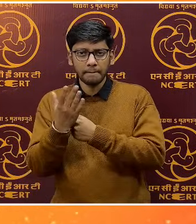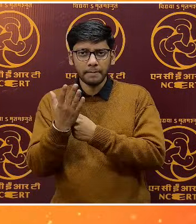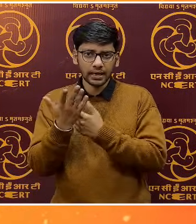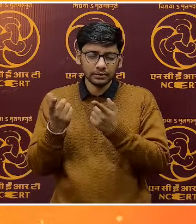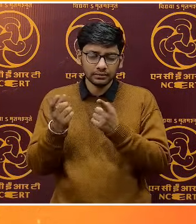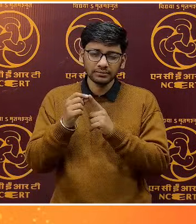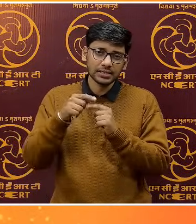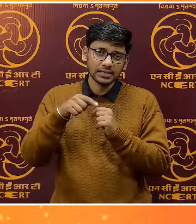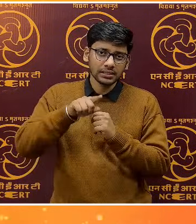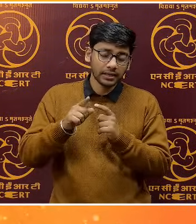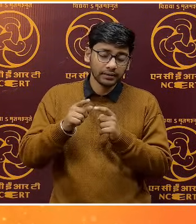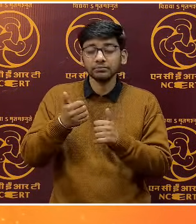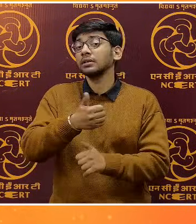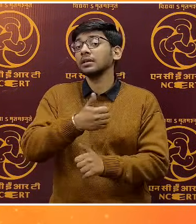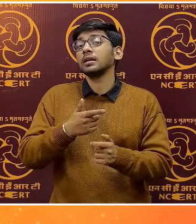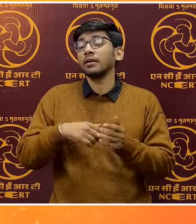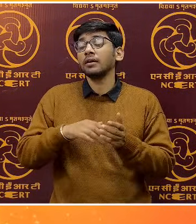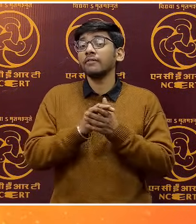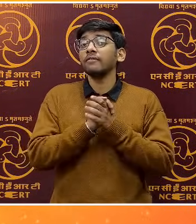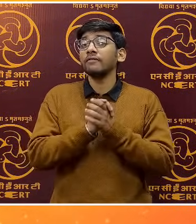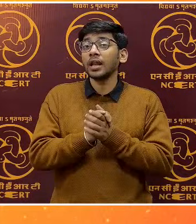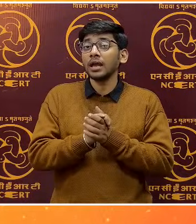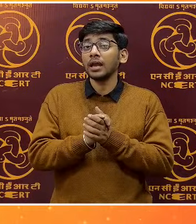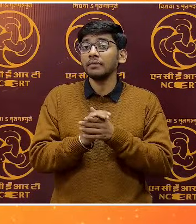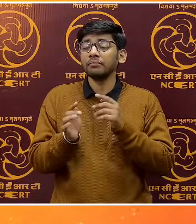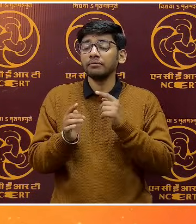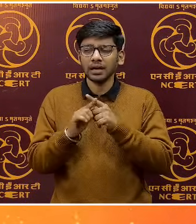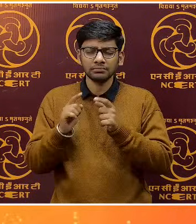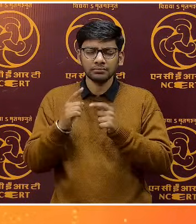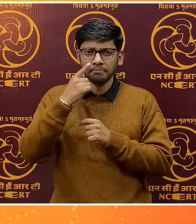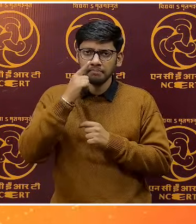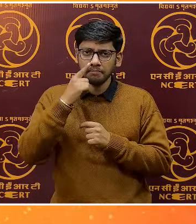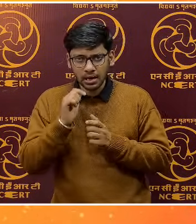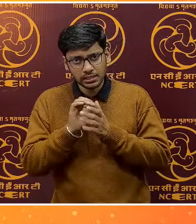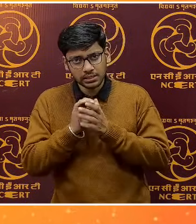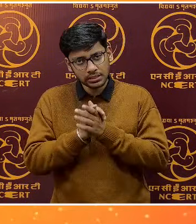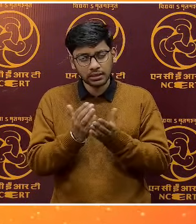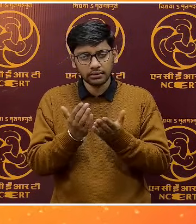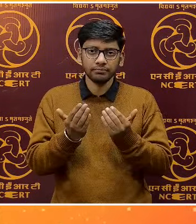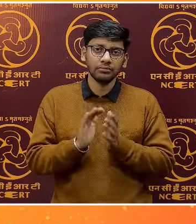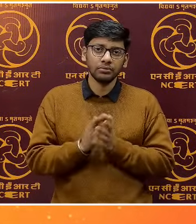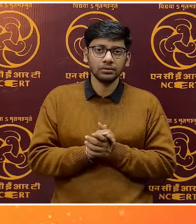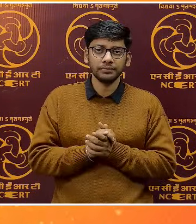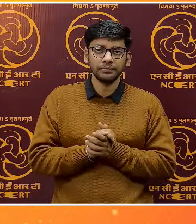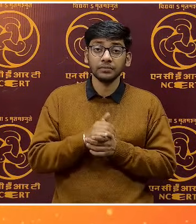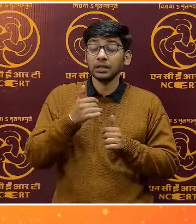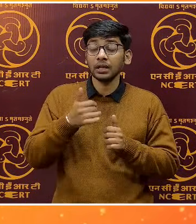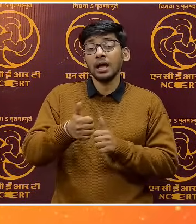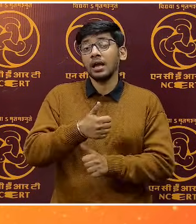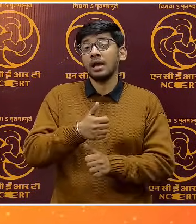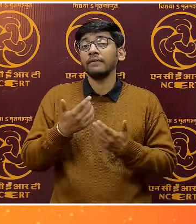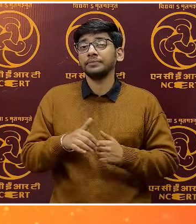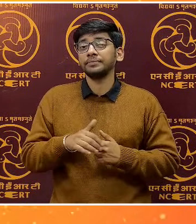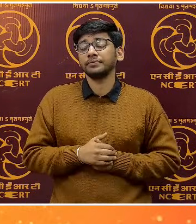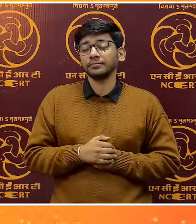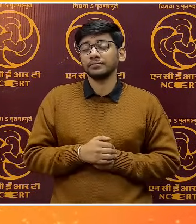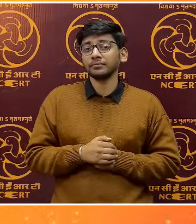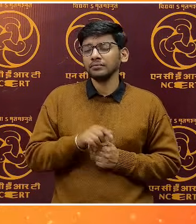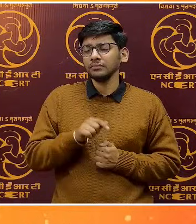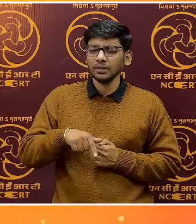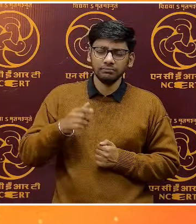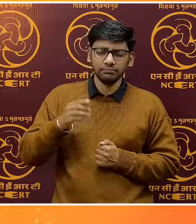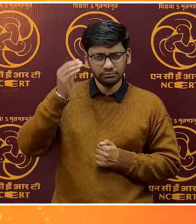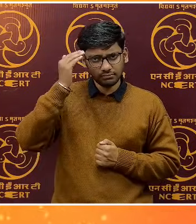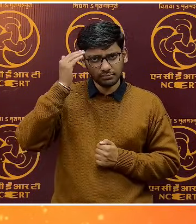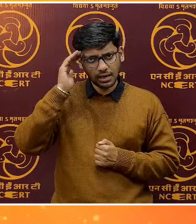do this activity with their friends and their parents also. So this was the activity. Now we got to know about